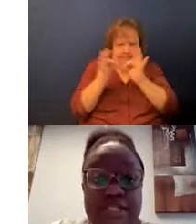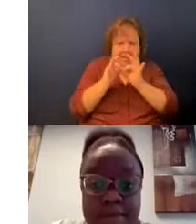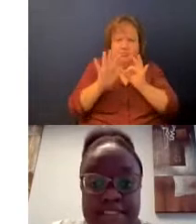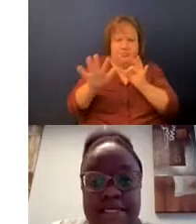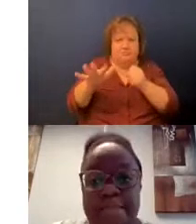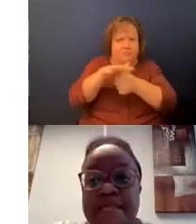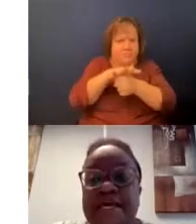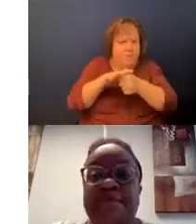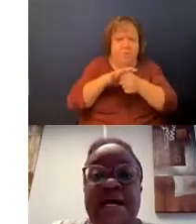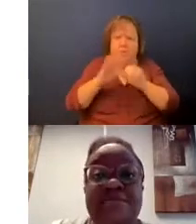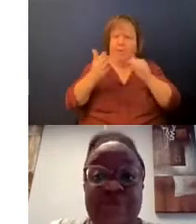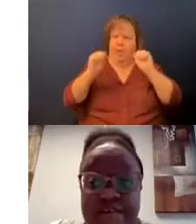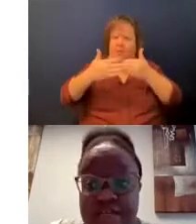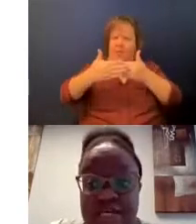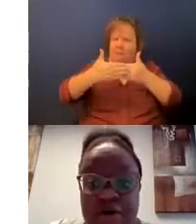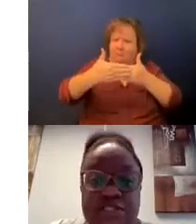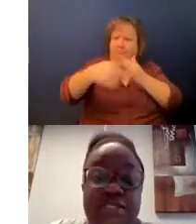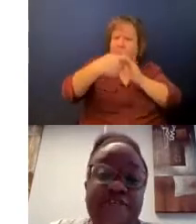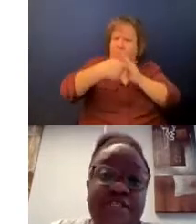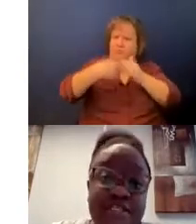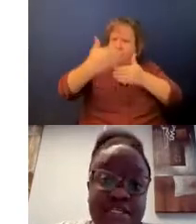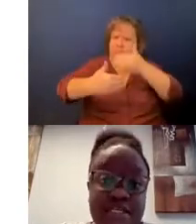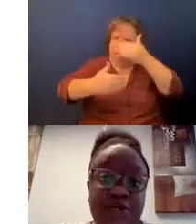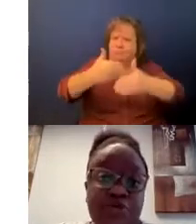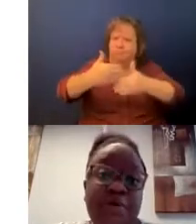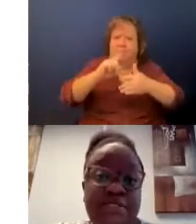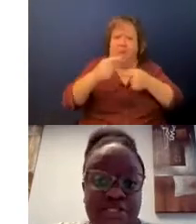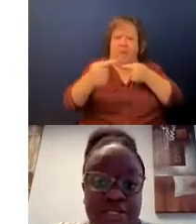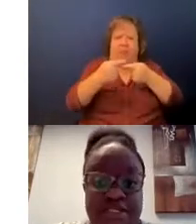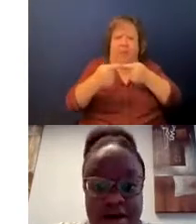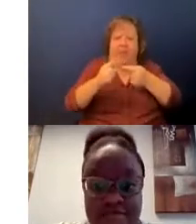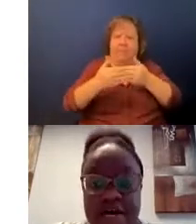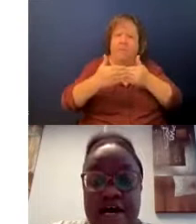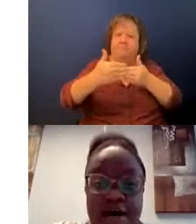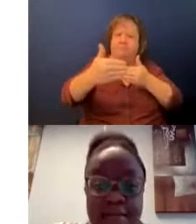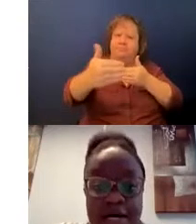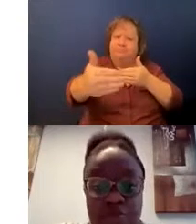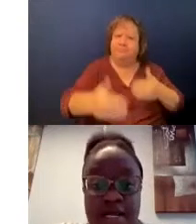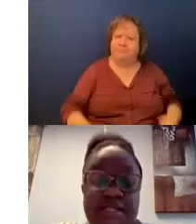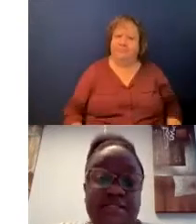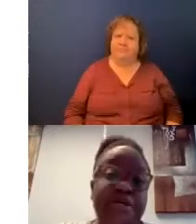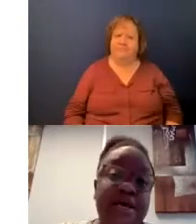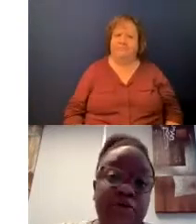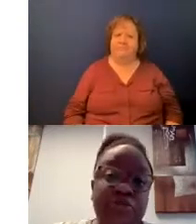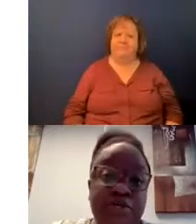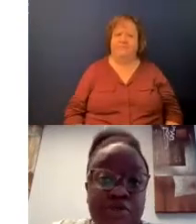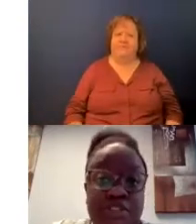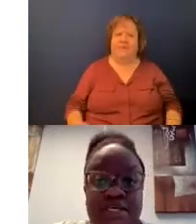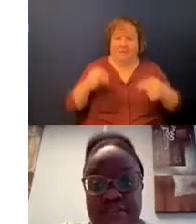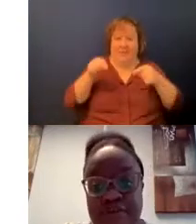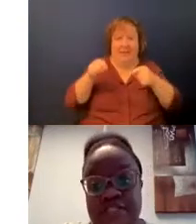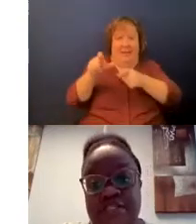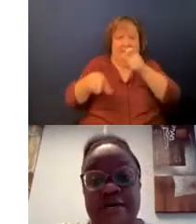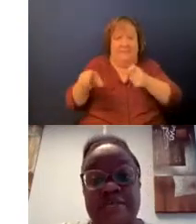broad usability, it becomes relevant across the different needs that youth practitioners have, as well as being able to be used